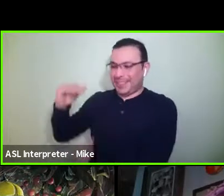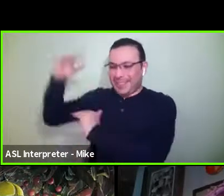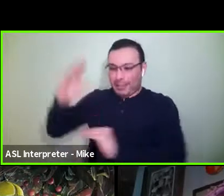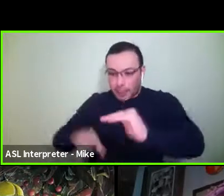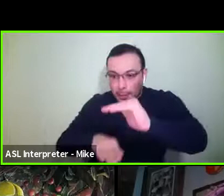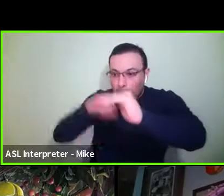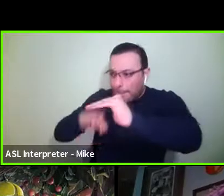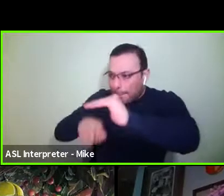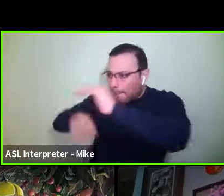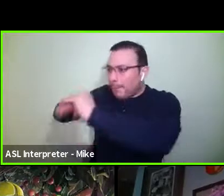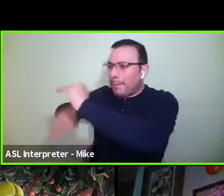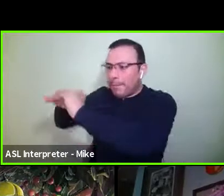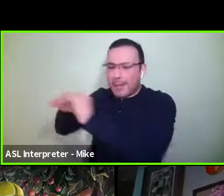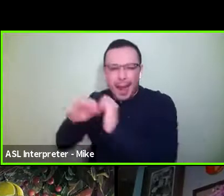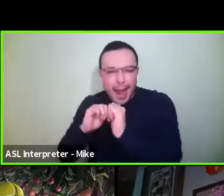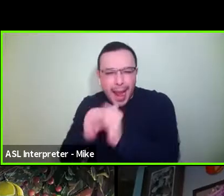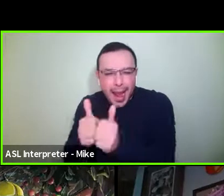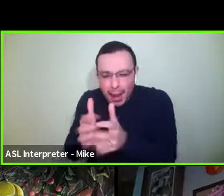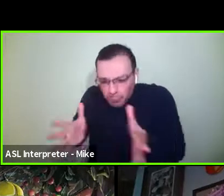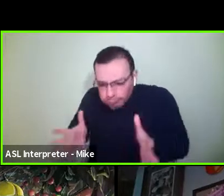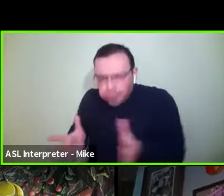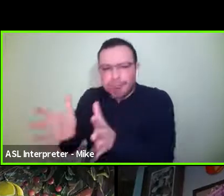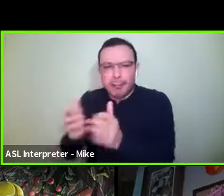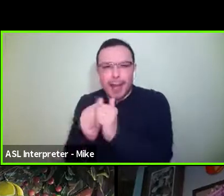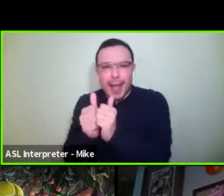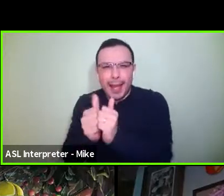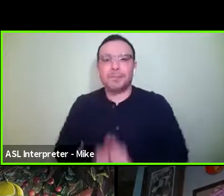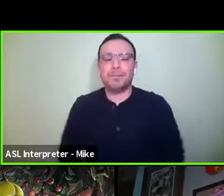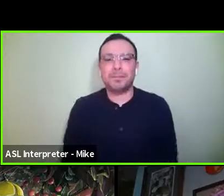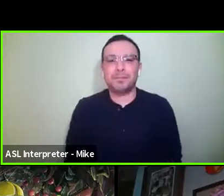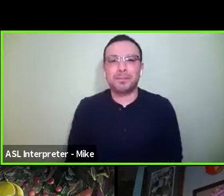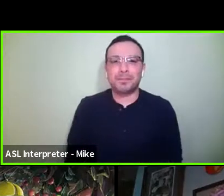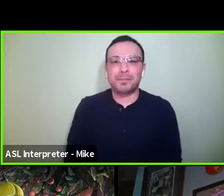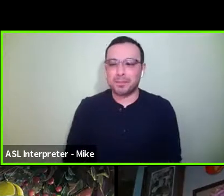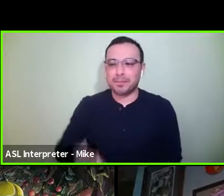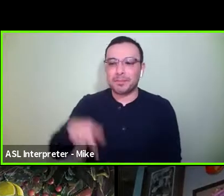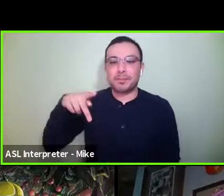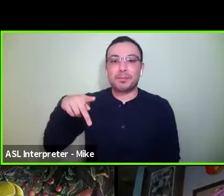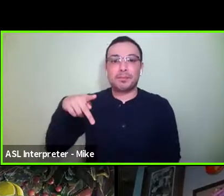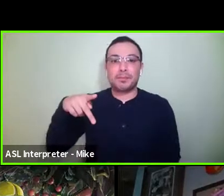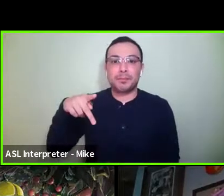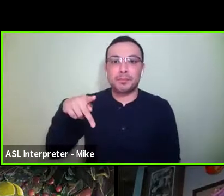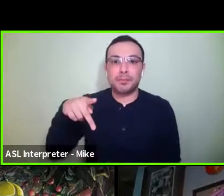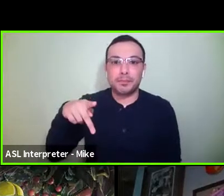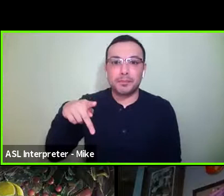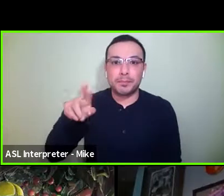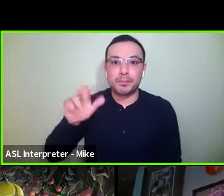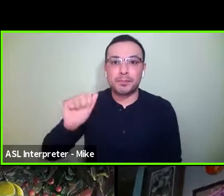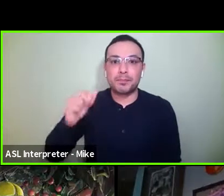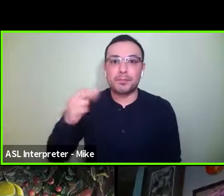I think maybe I would rephrase that as,